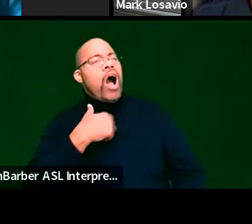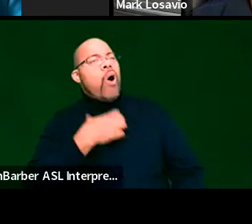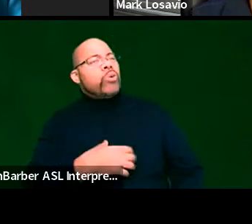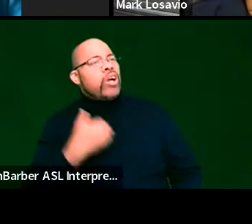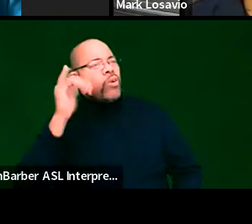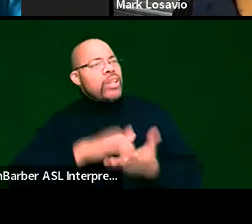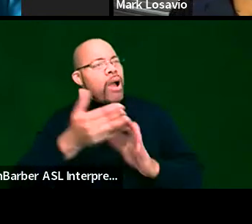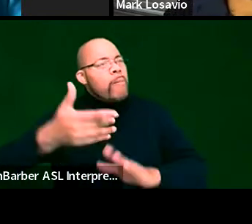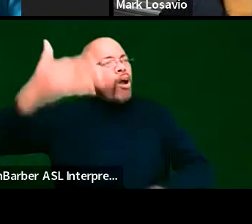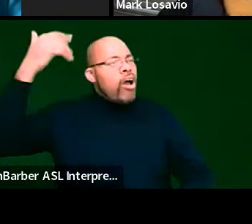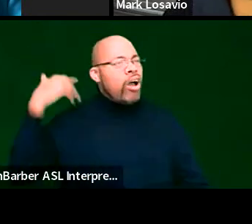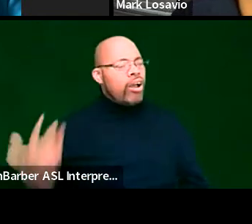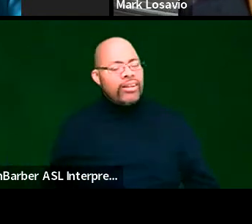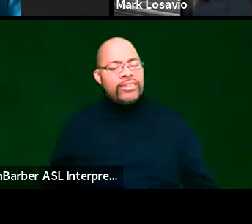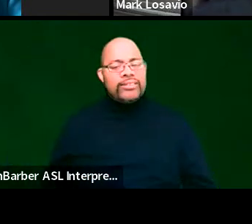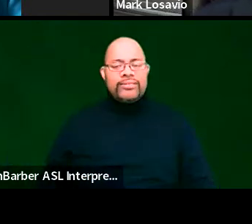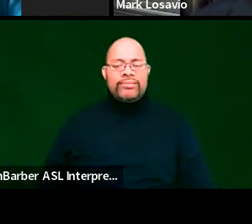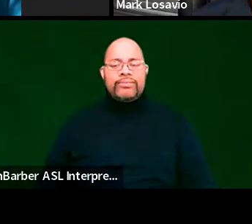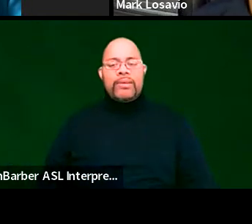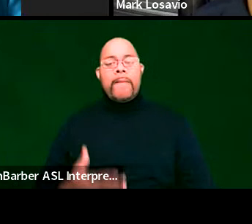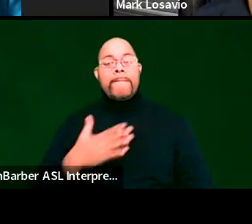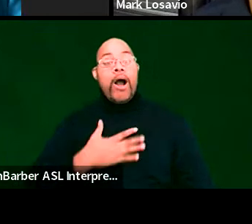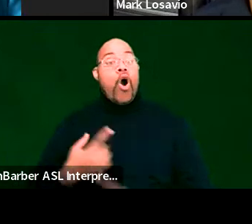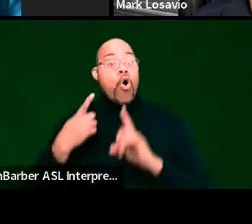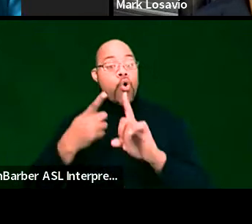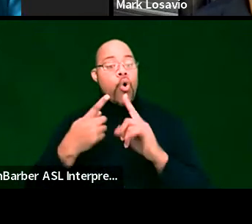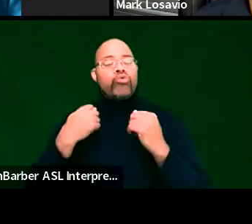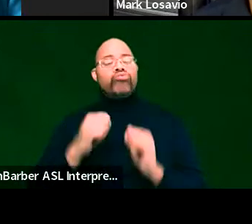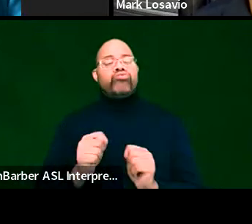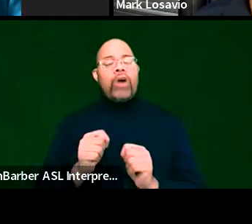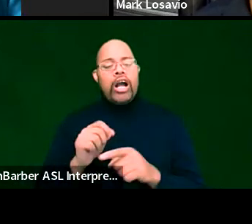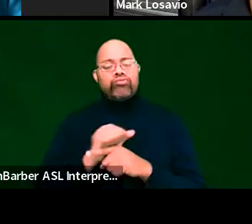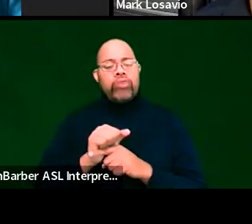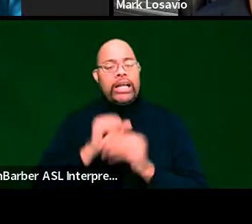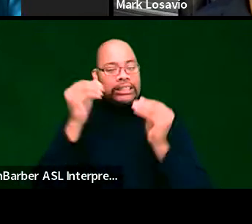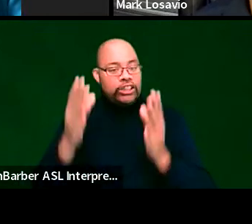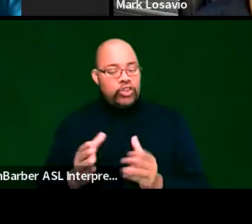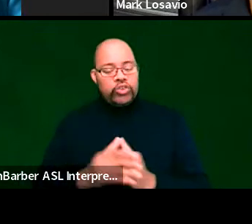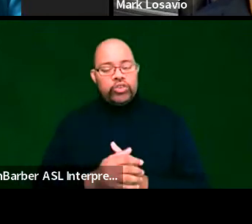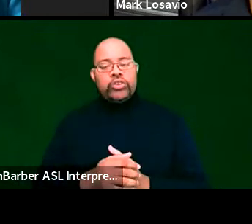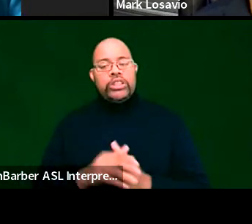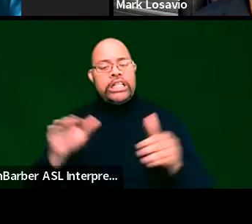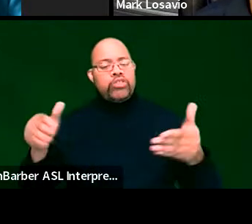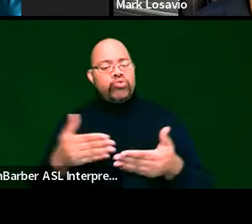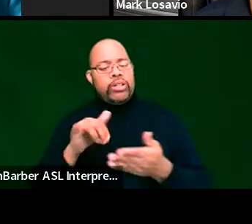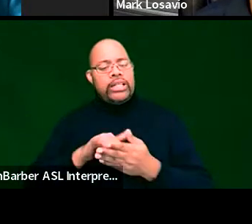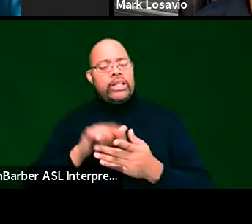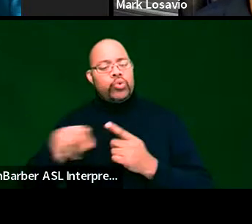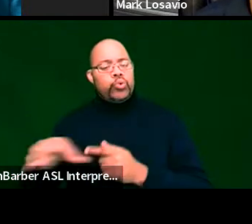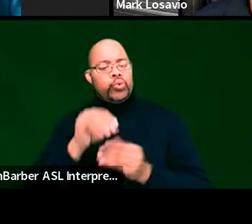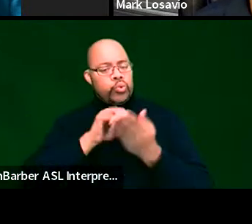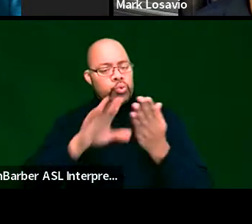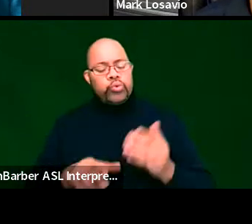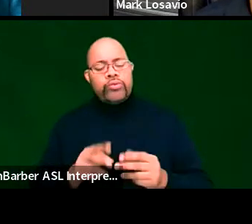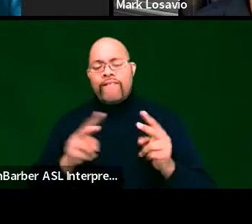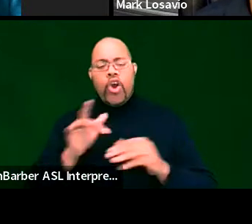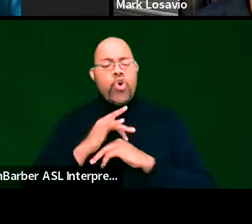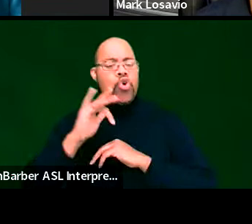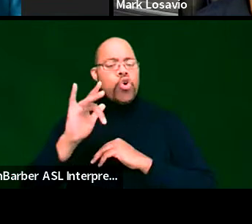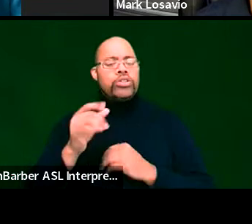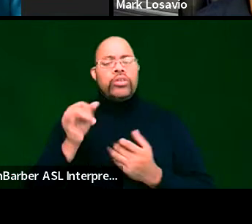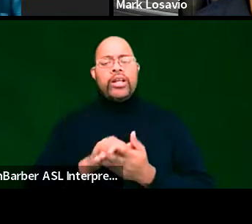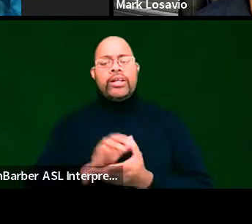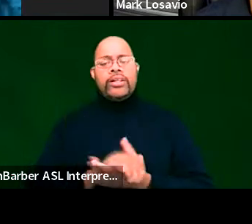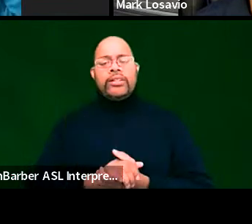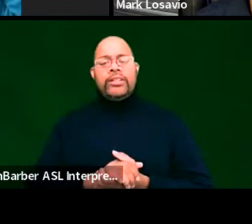I had known about this, you know, a long time ago. My goal is to try to train the teachers to introduce this to their students very early on, so